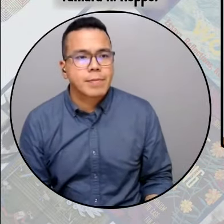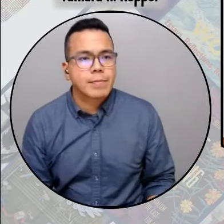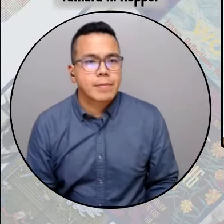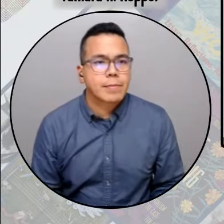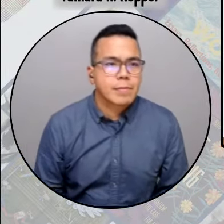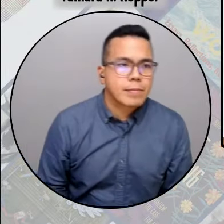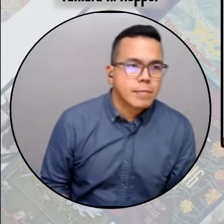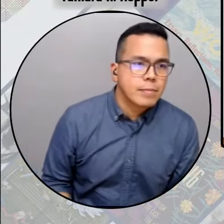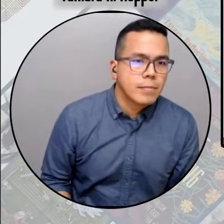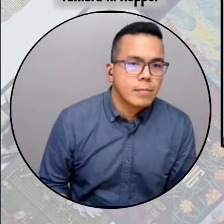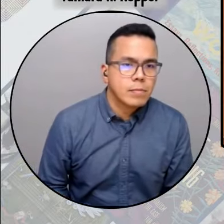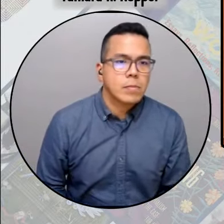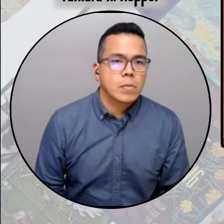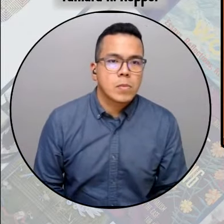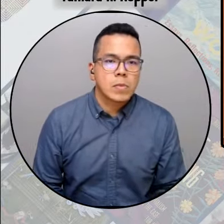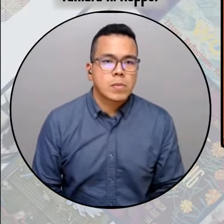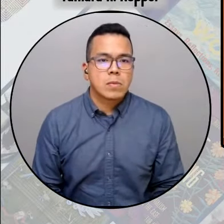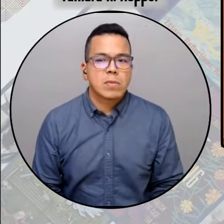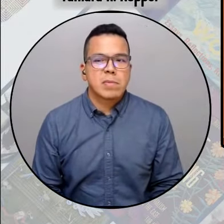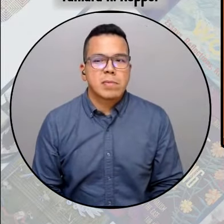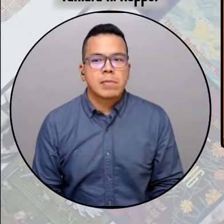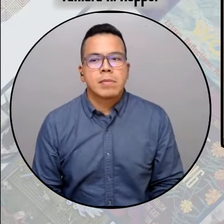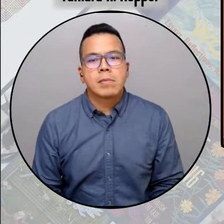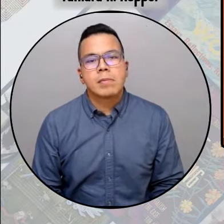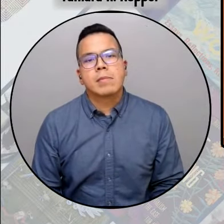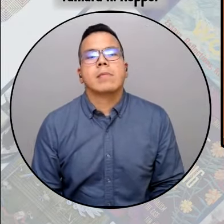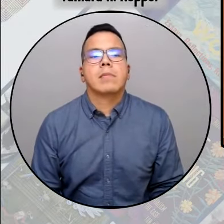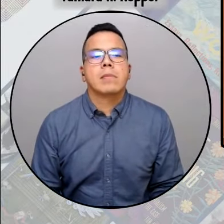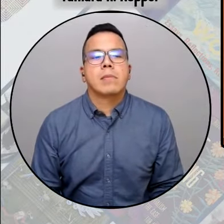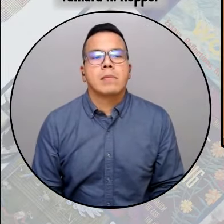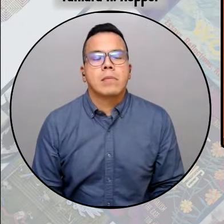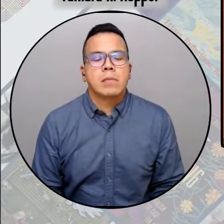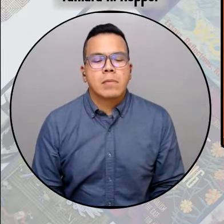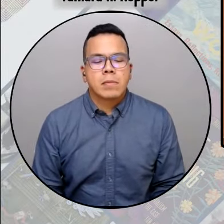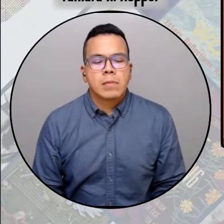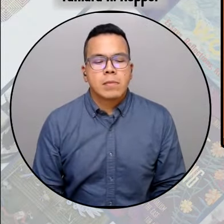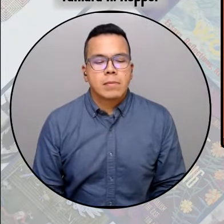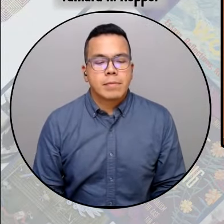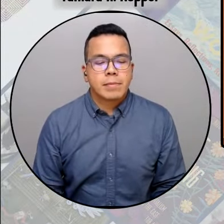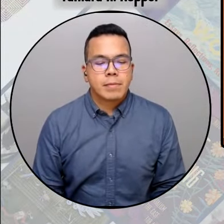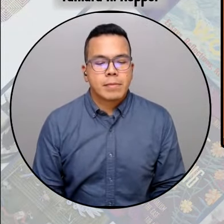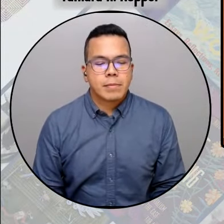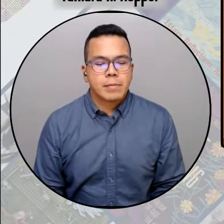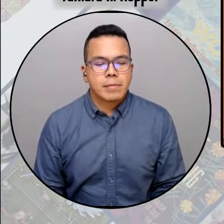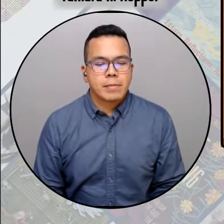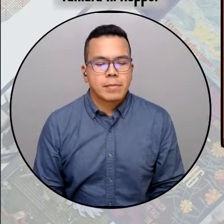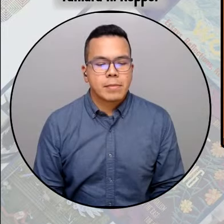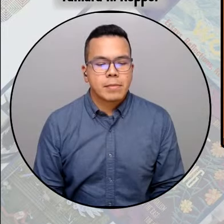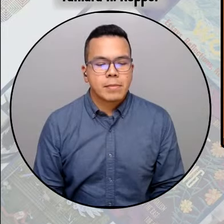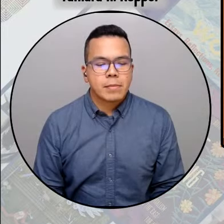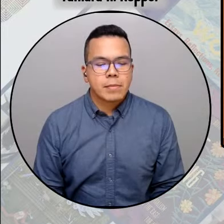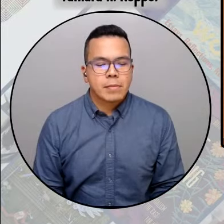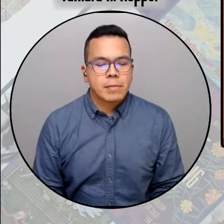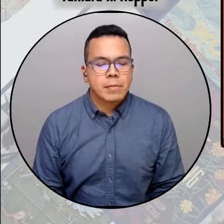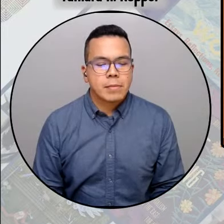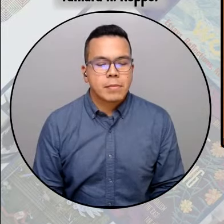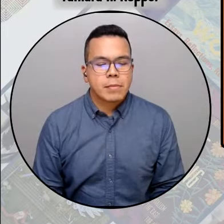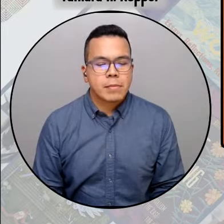and the money in a moment, right? But they have a staff of over 60,000